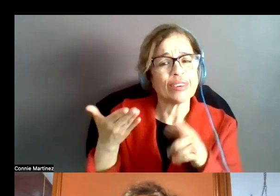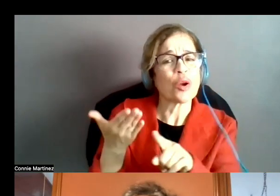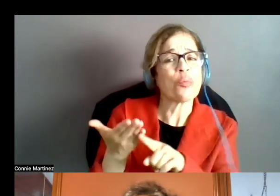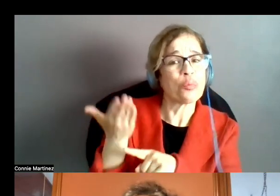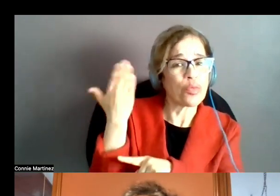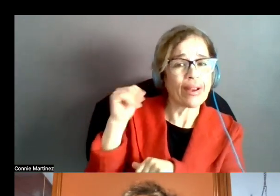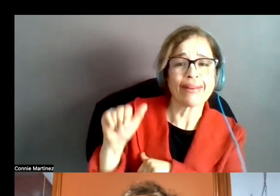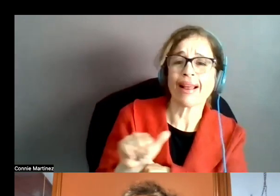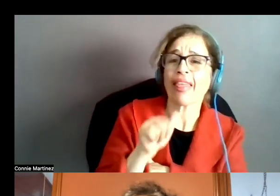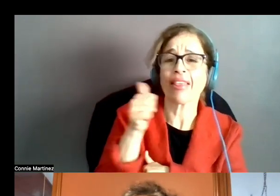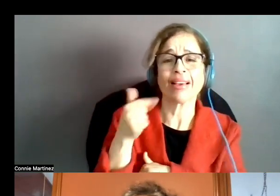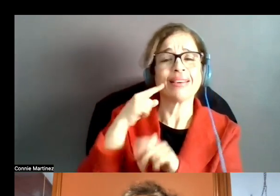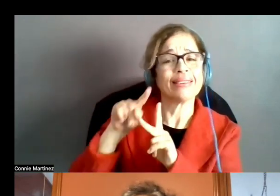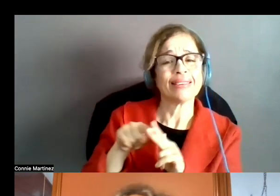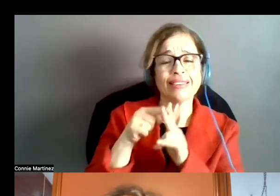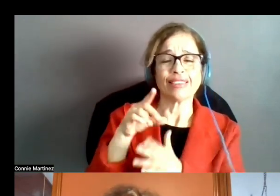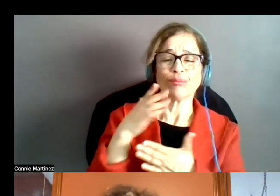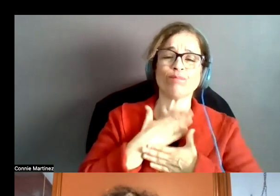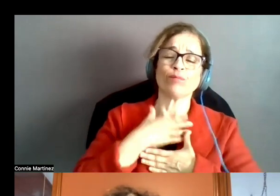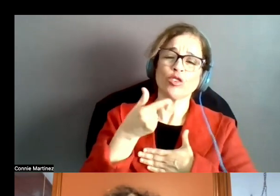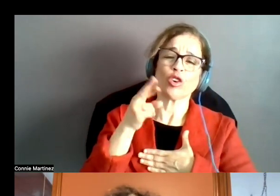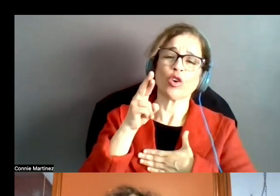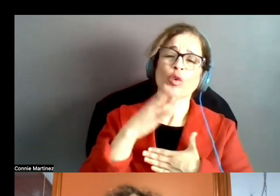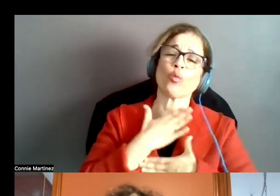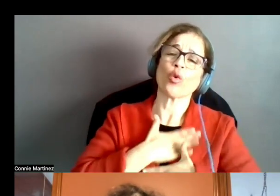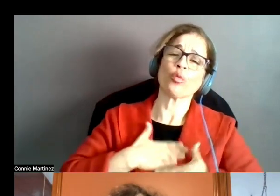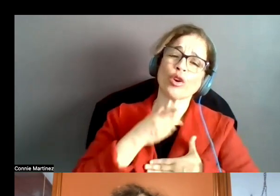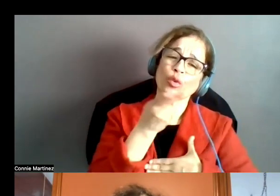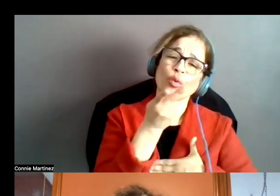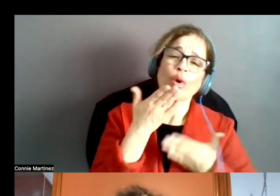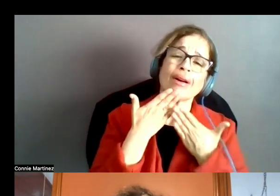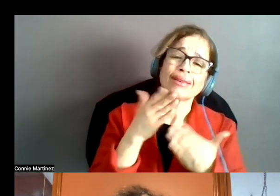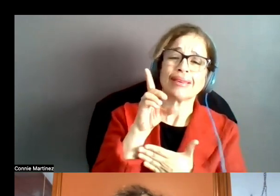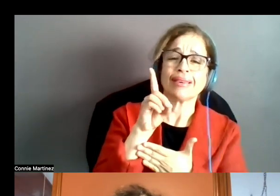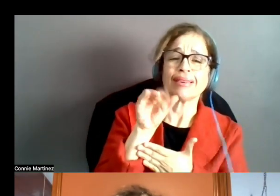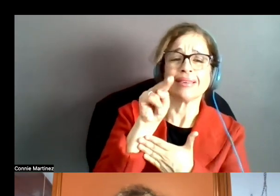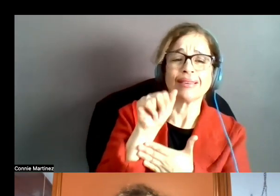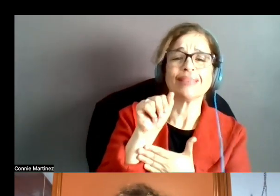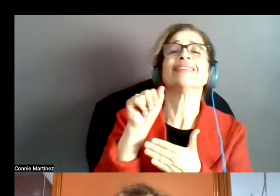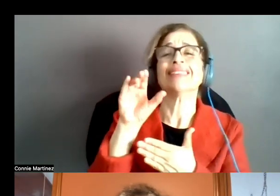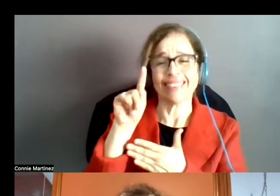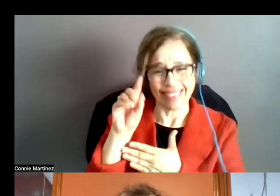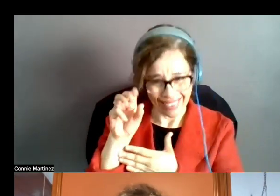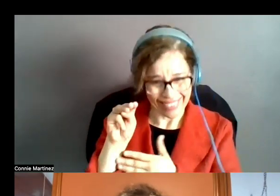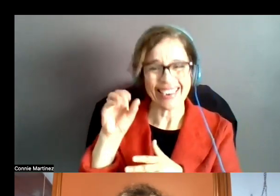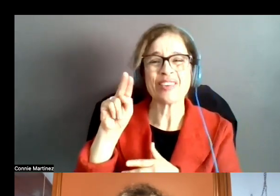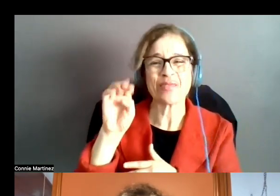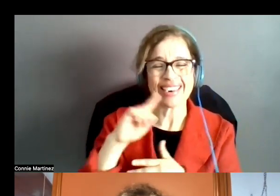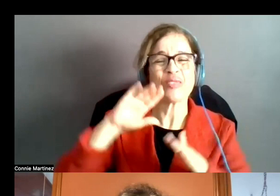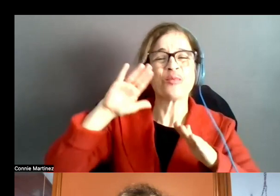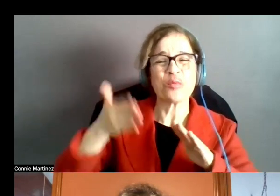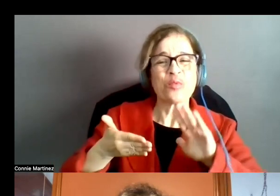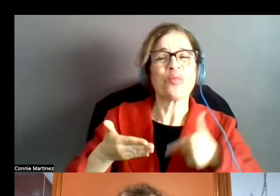before anything, I like to start with gratitude, and I appreciate you so much, Diane, Tom, Connie. Thank you for